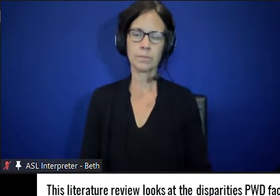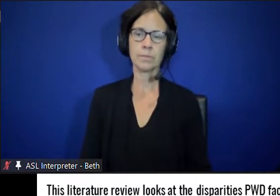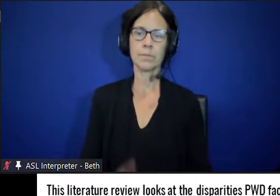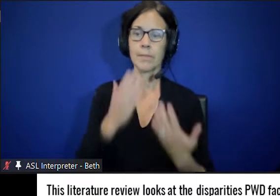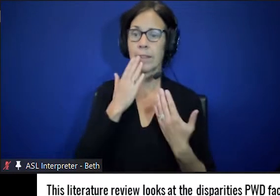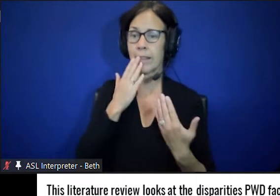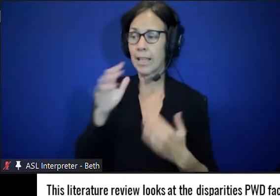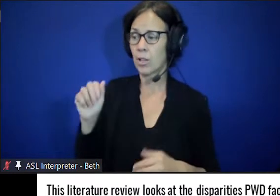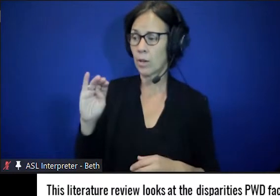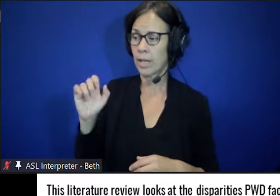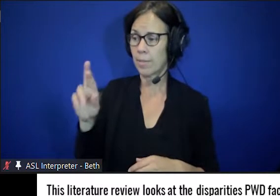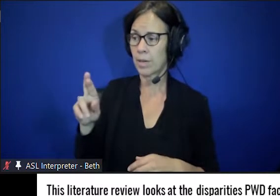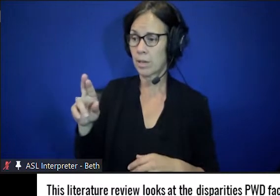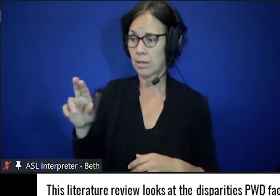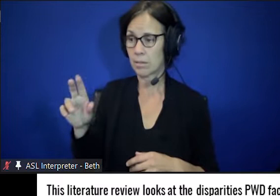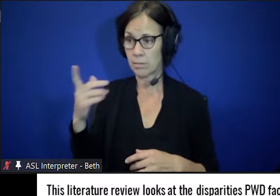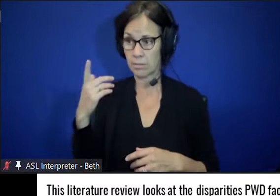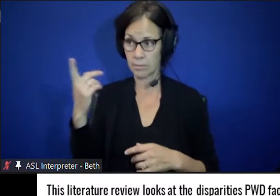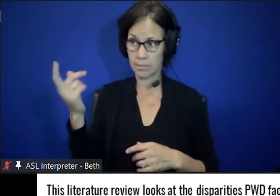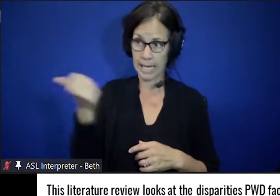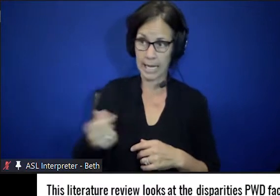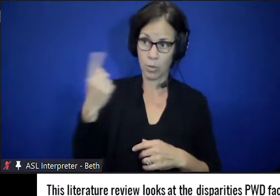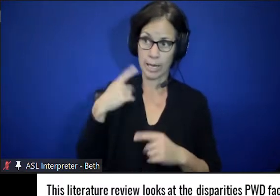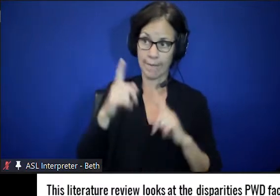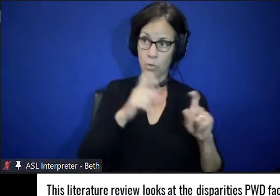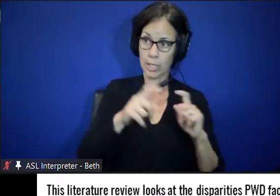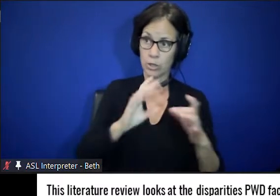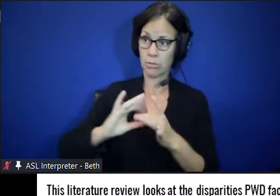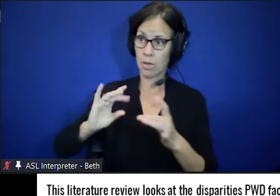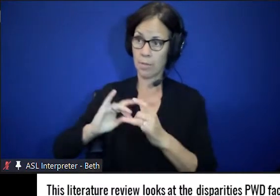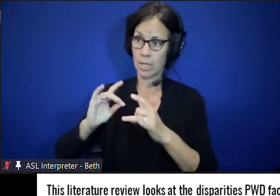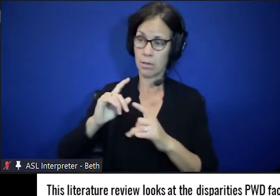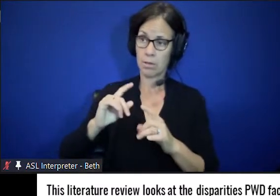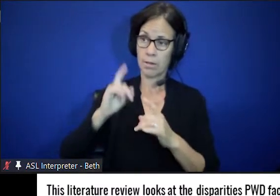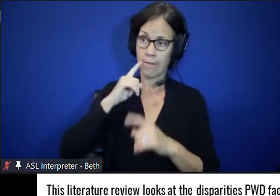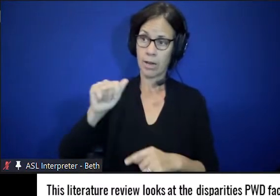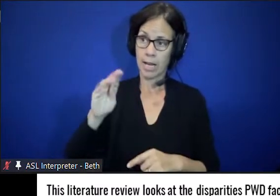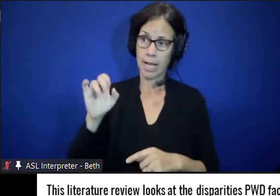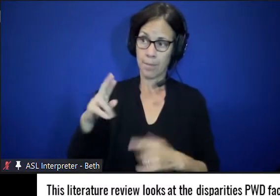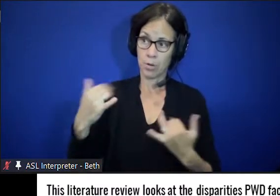Thanks, Amber. Does anyone have any questions or comments for Amber immediately?